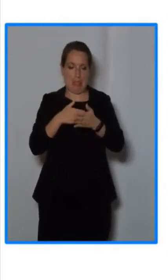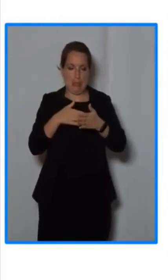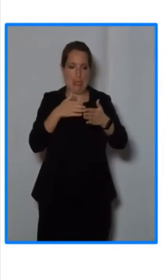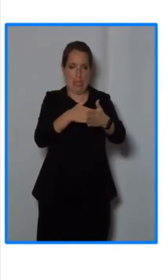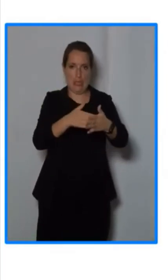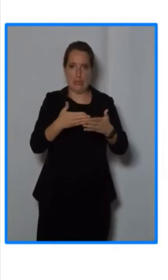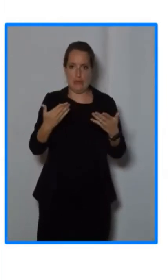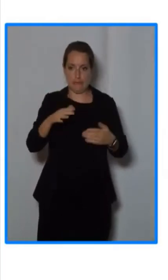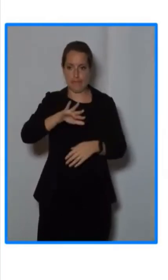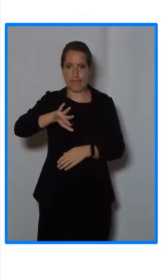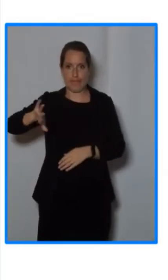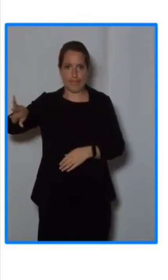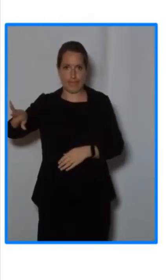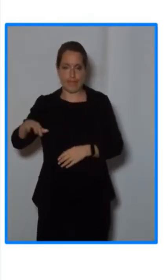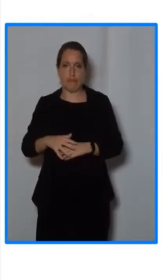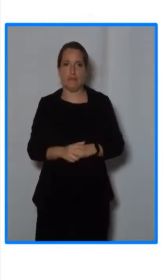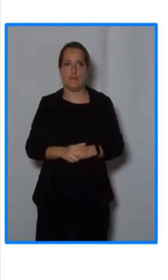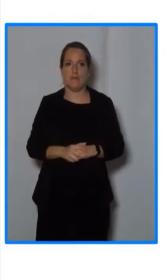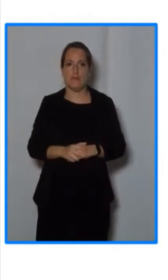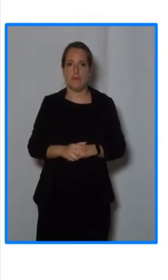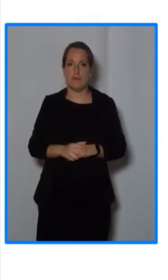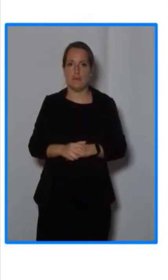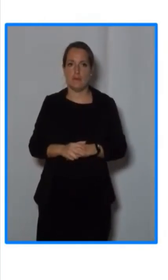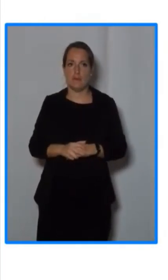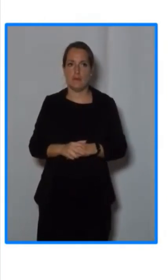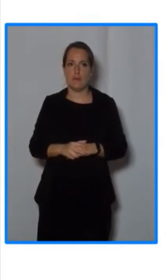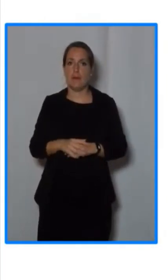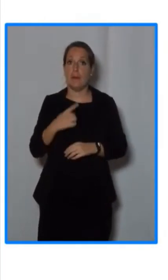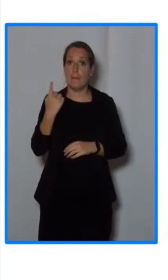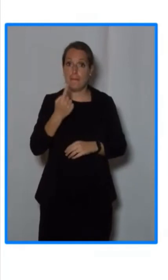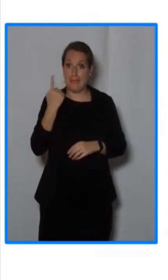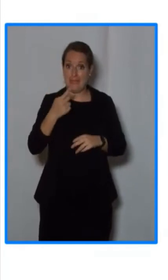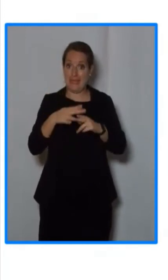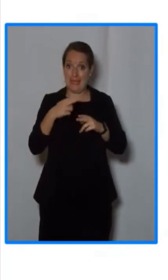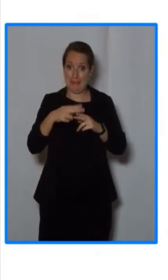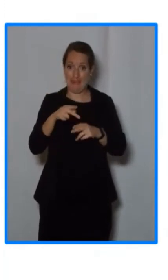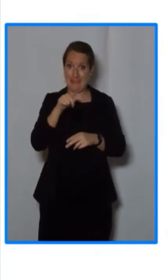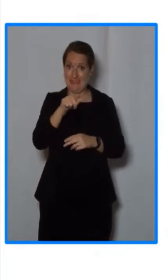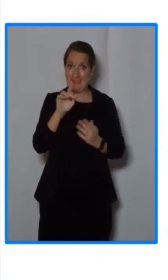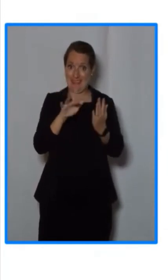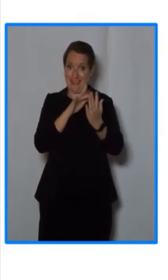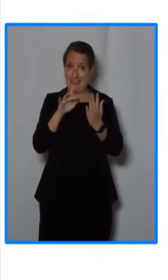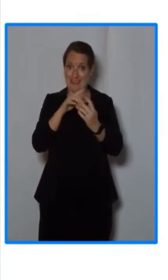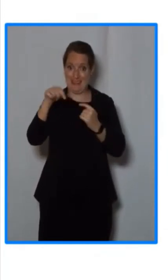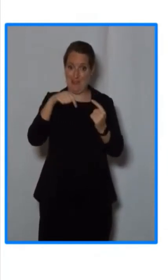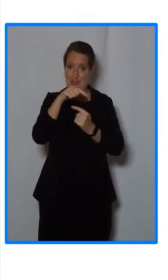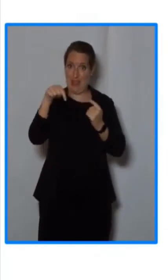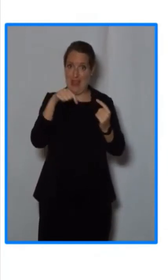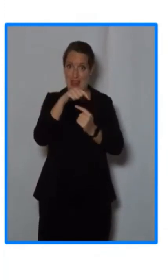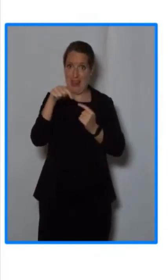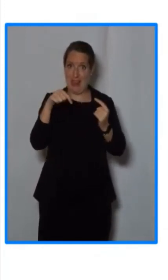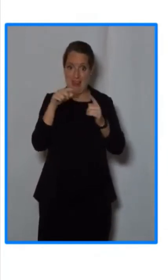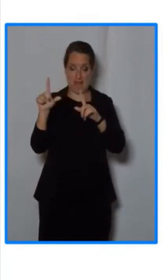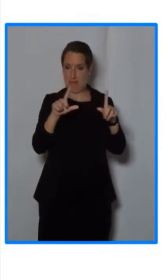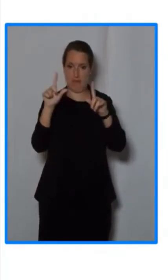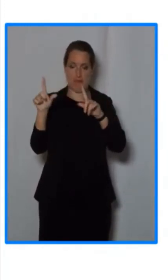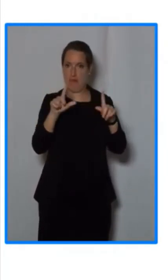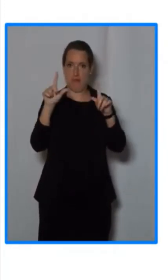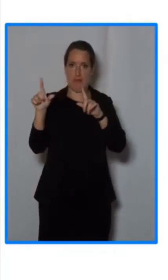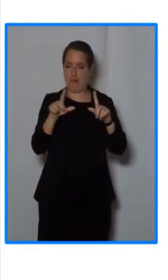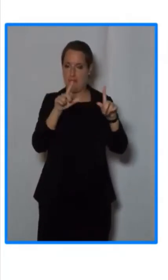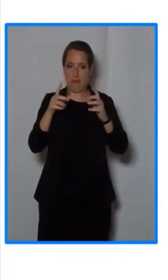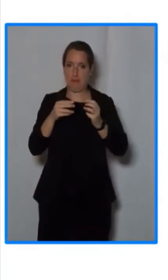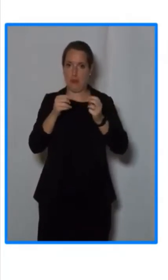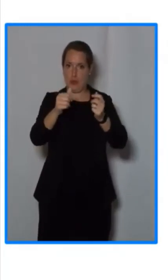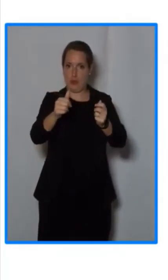So even if your developers do manage to make the carousel technically accessible when meeting all VCAC criteria, the user experience will